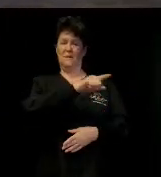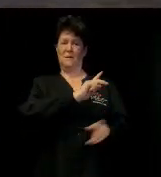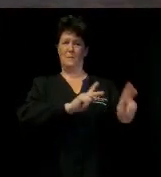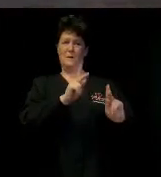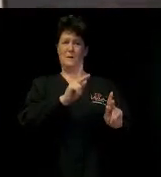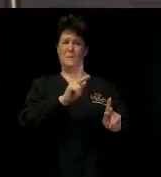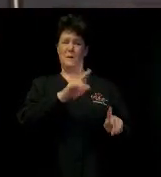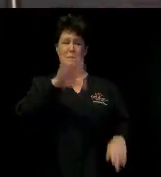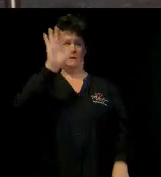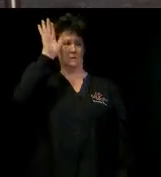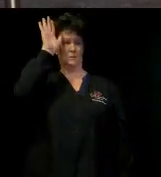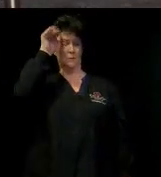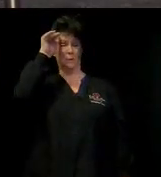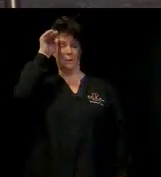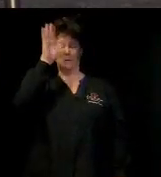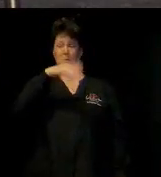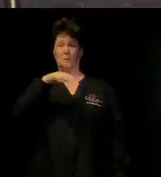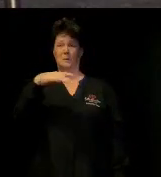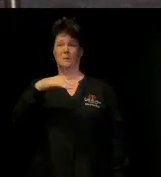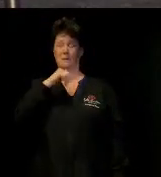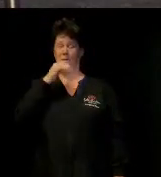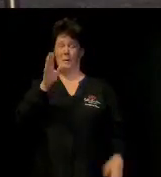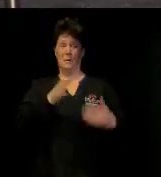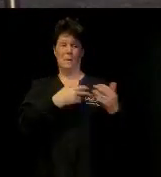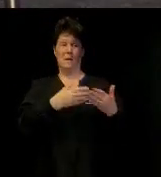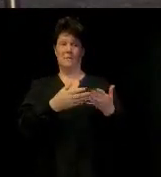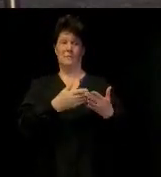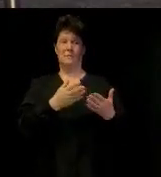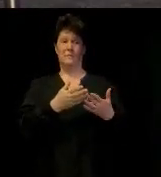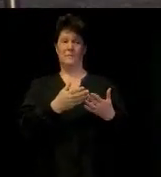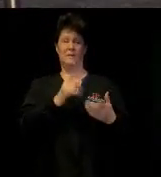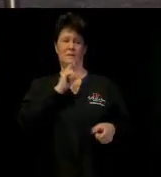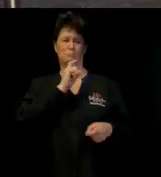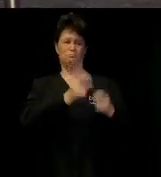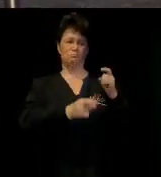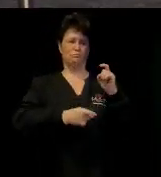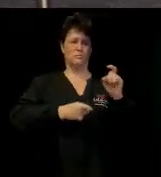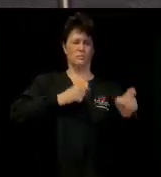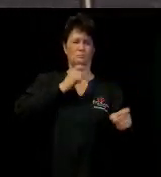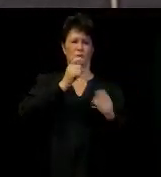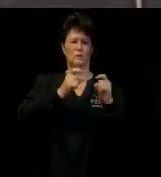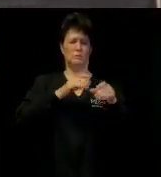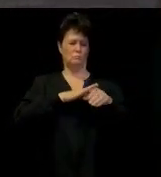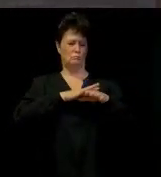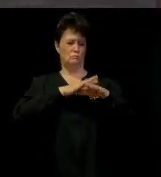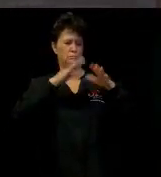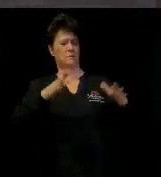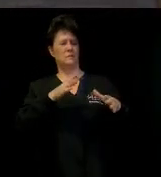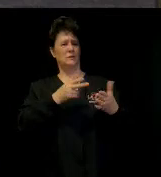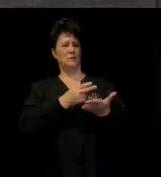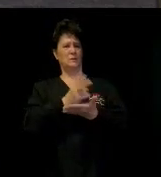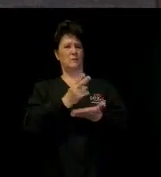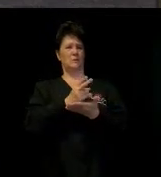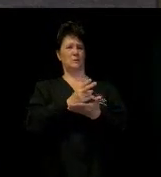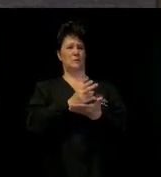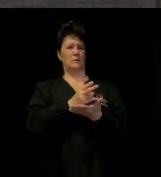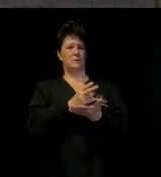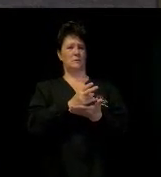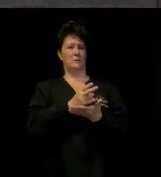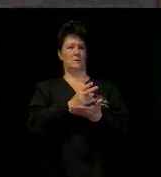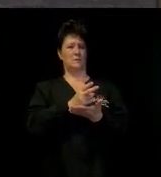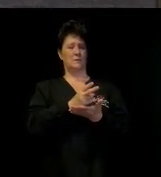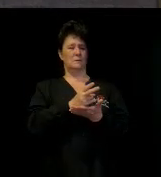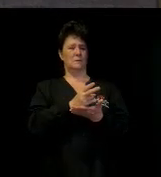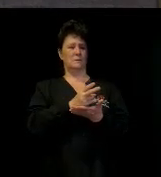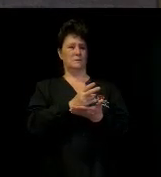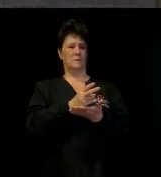stubborn, right? You're like, it don't matter. You could give them all the facts and they're still just right. But why can't we learn to be that way about what we